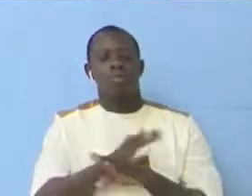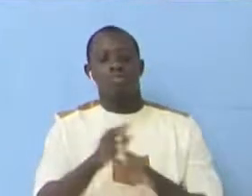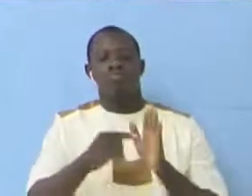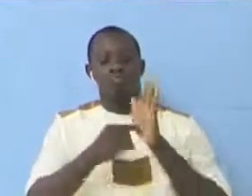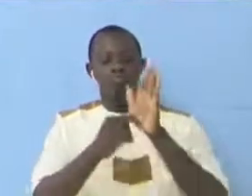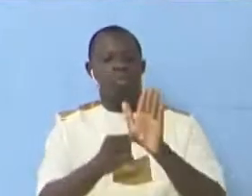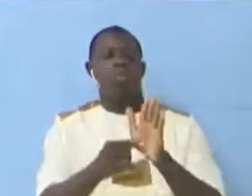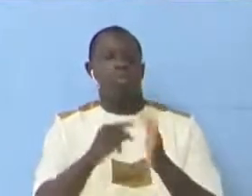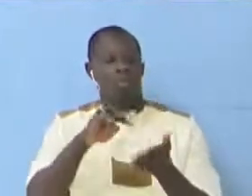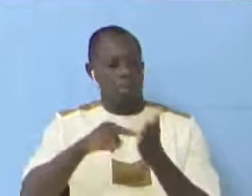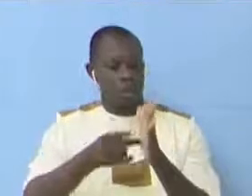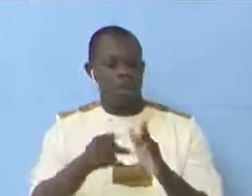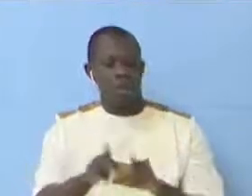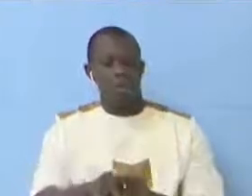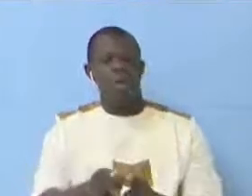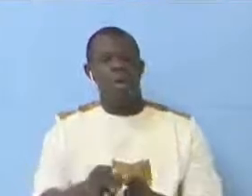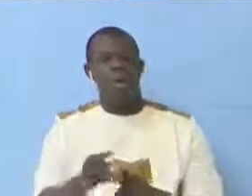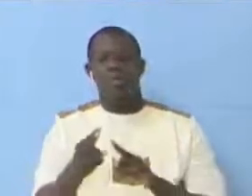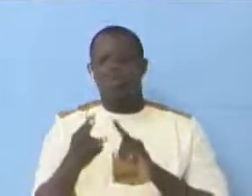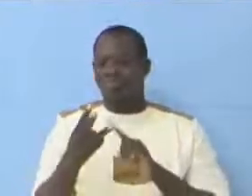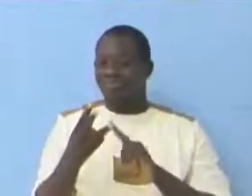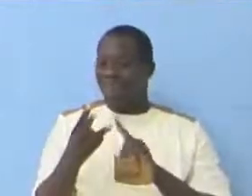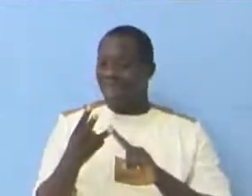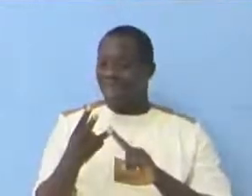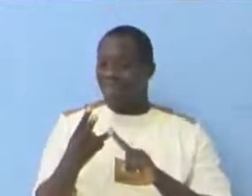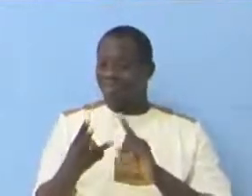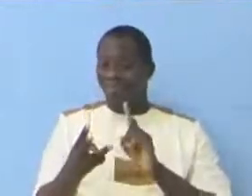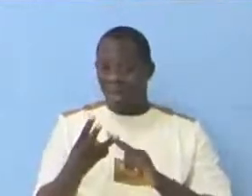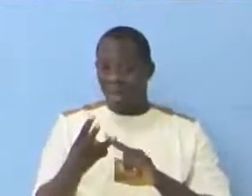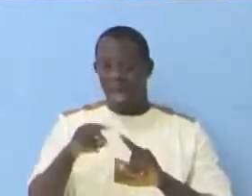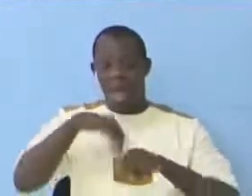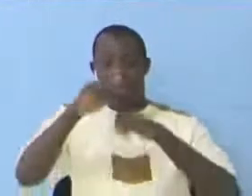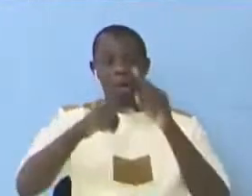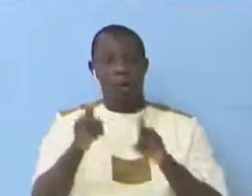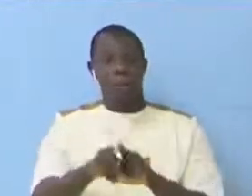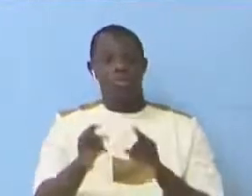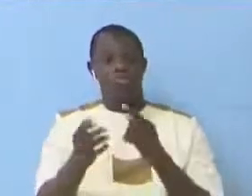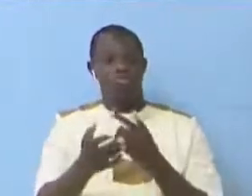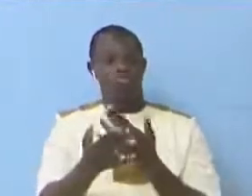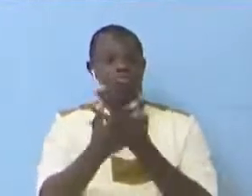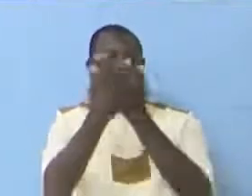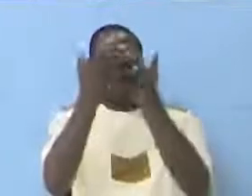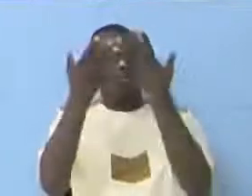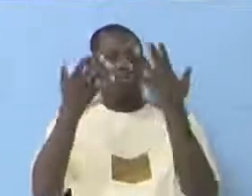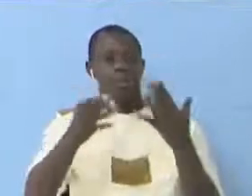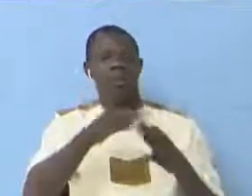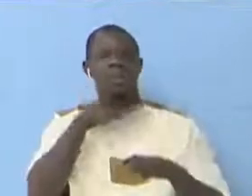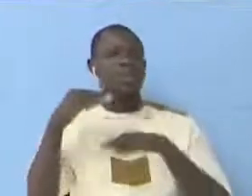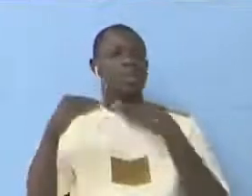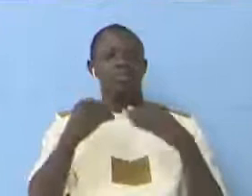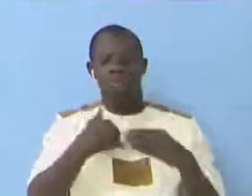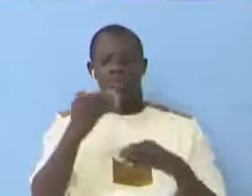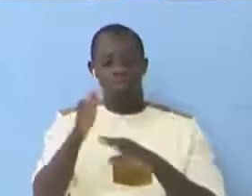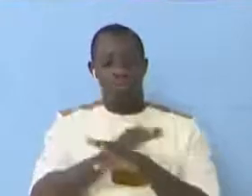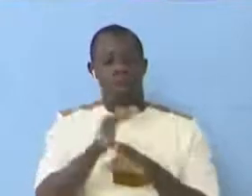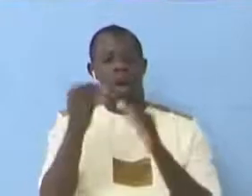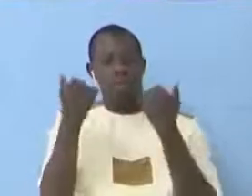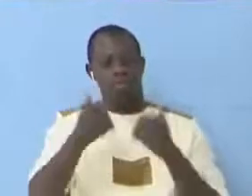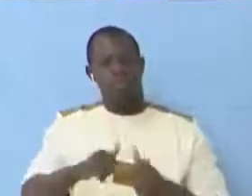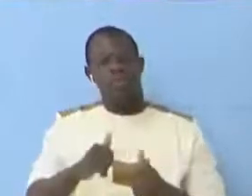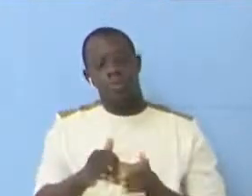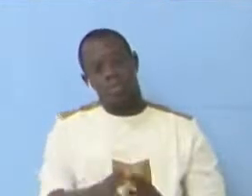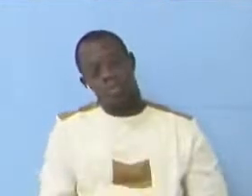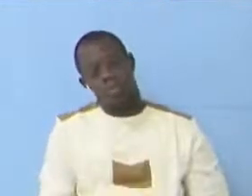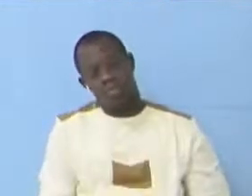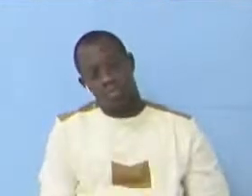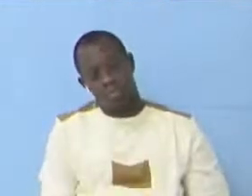the third such mass killing. wane naa fi ne bii mooy ñetteeli façon yi rey yi nga xam ne rey leen ko fii ci